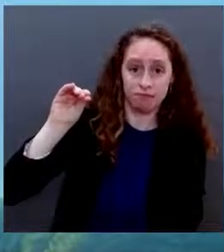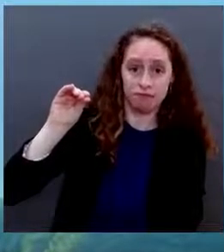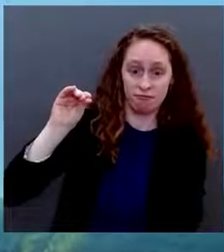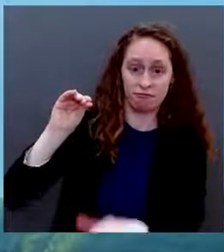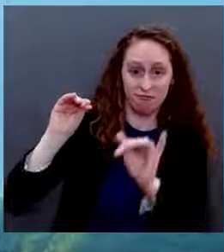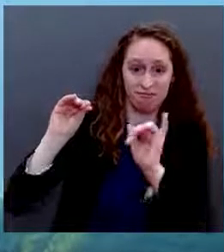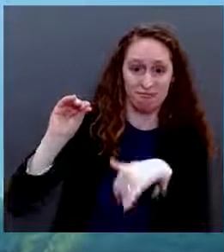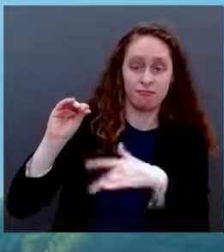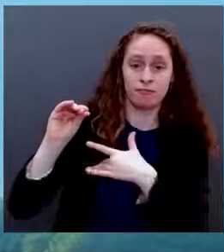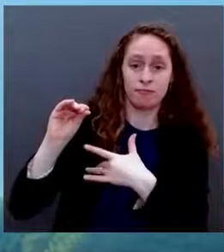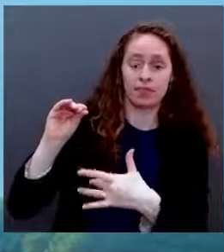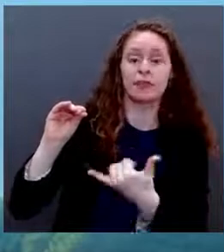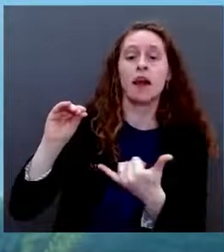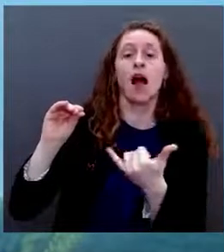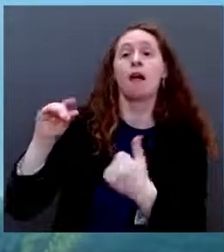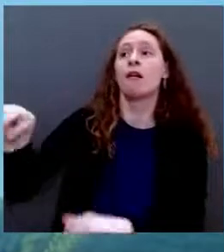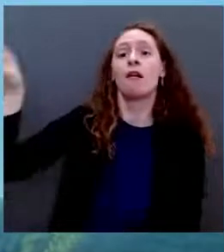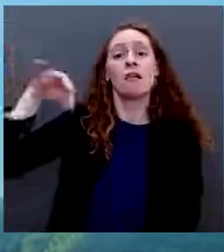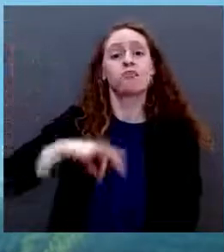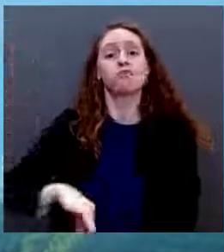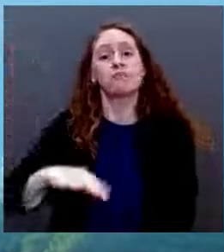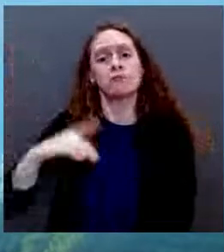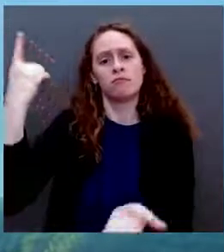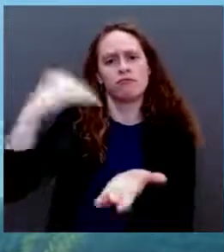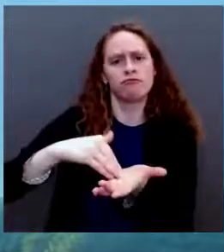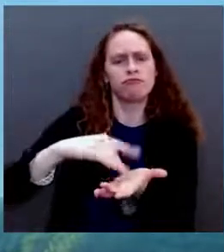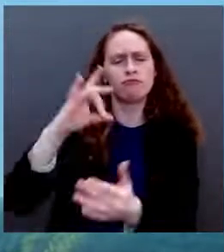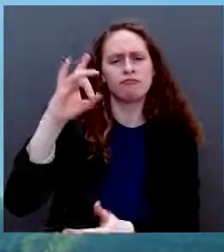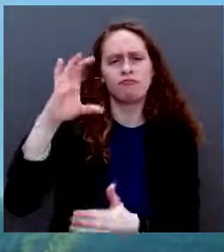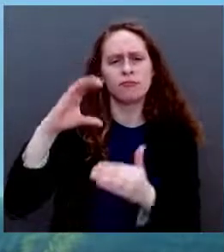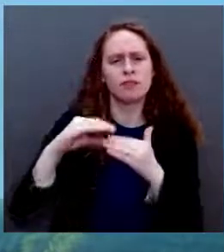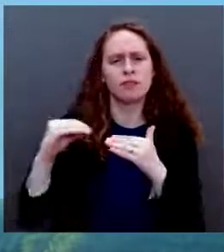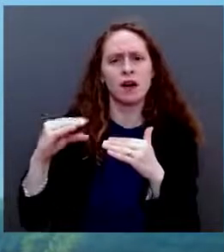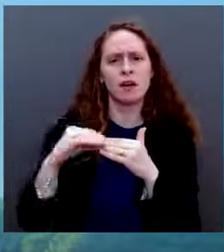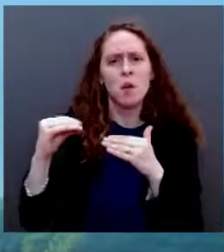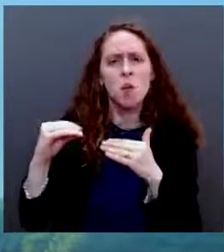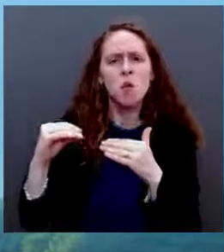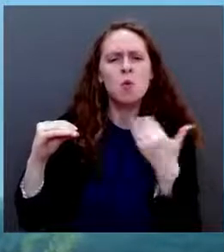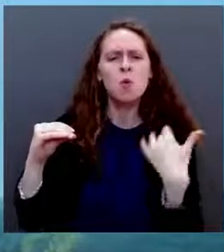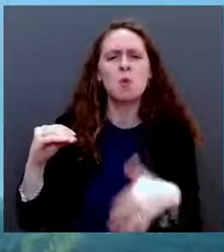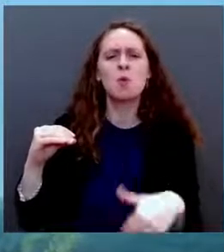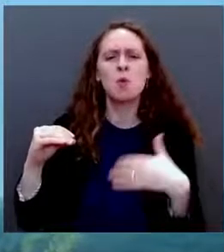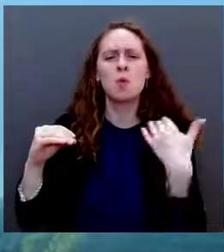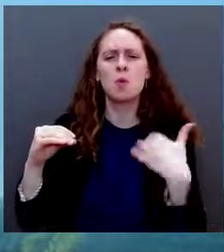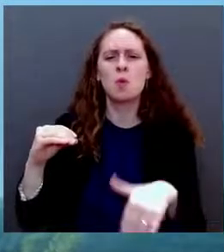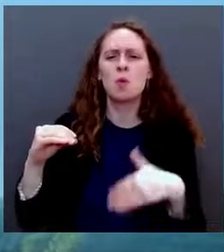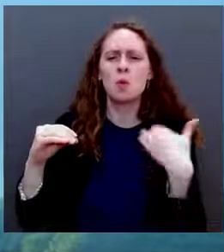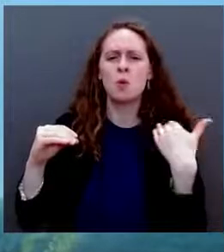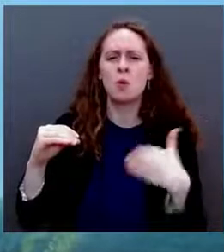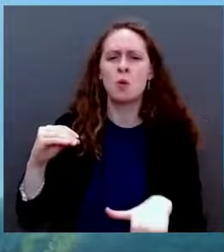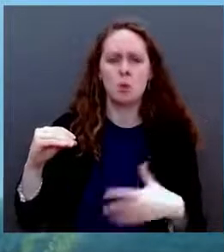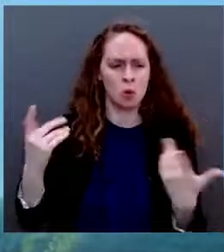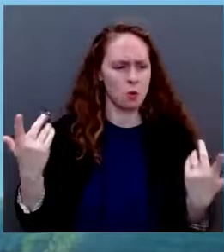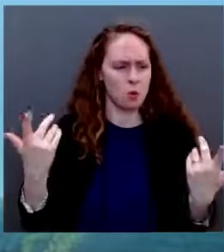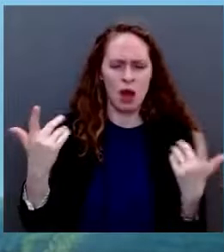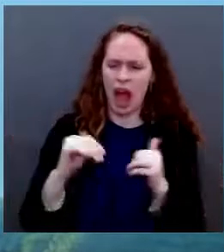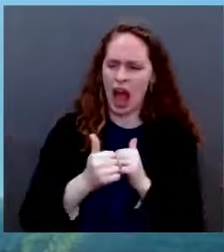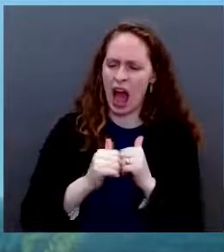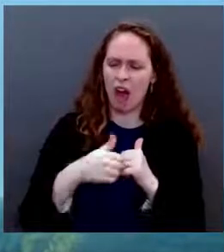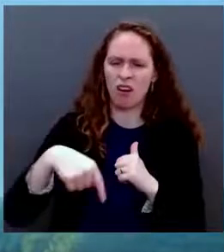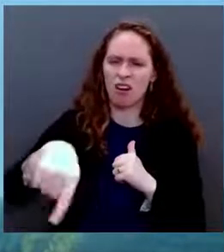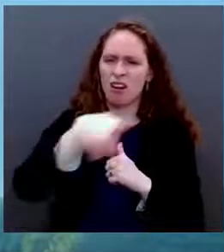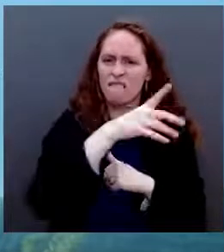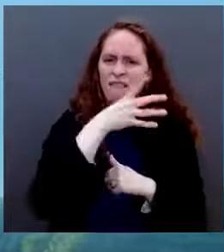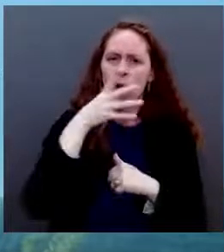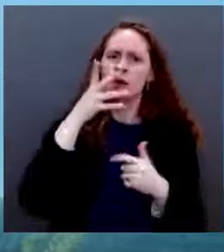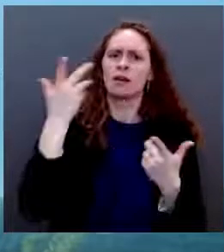said, Mr. Secretary, how is that fair? It's not. I have a question,